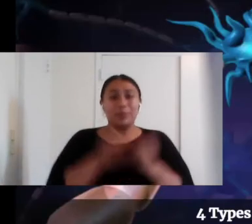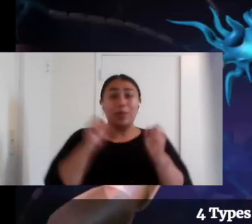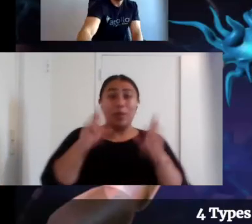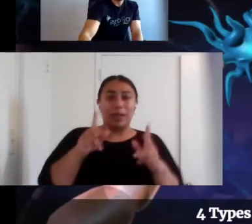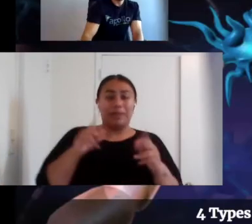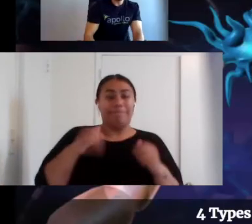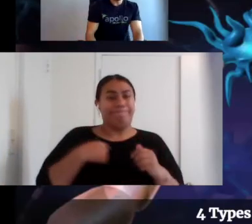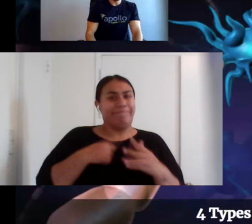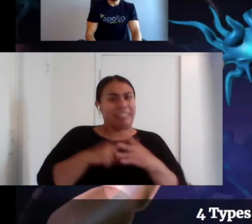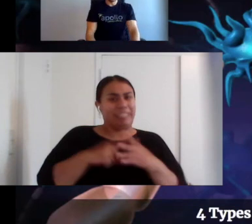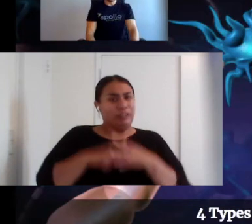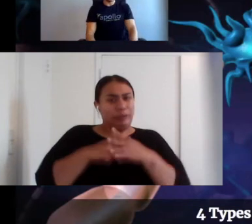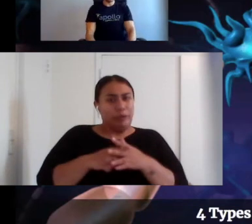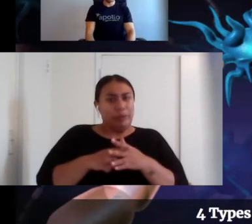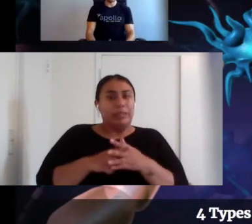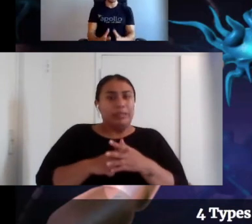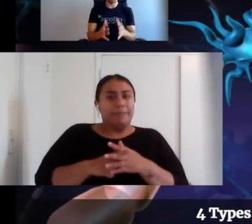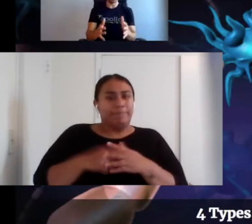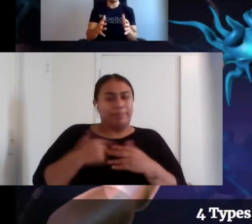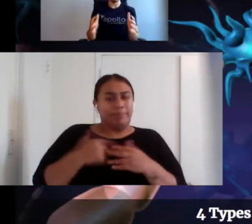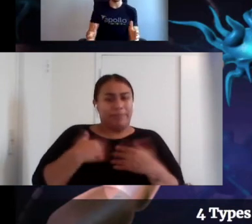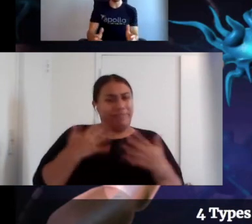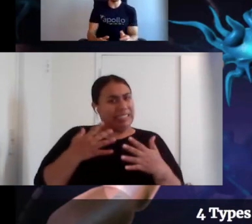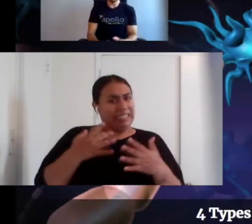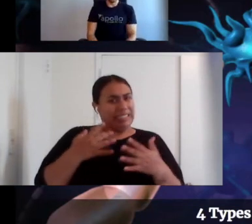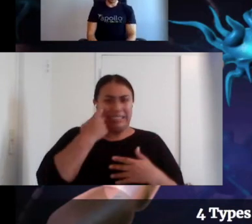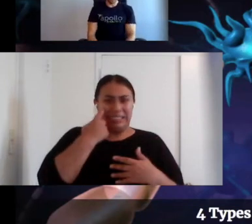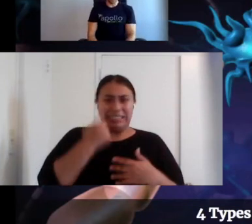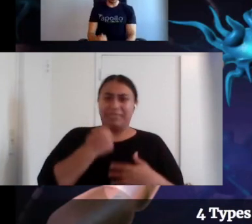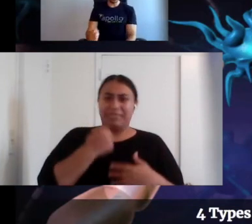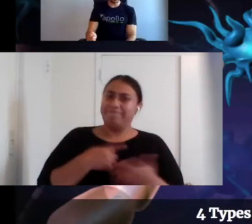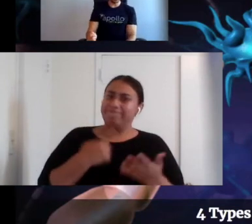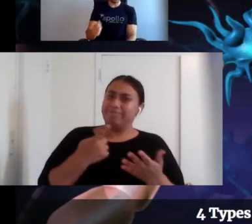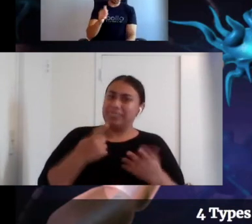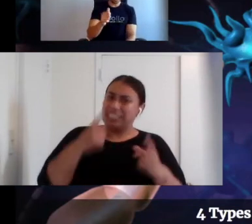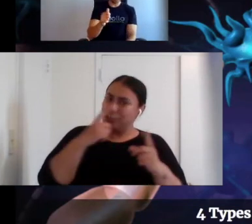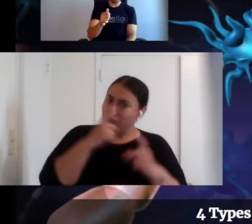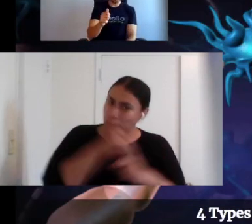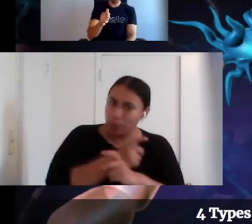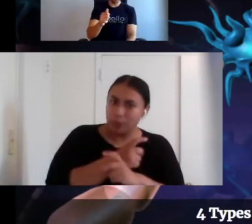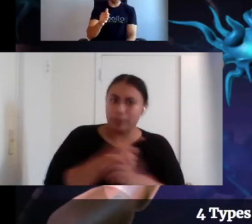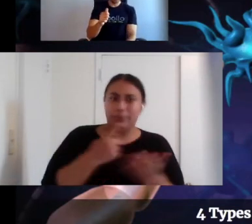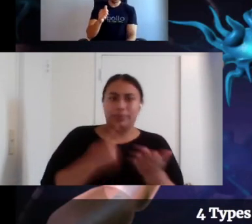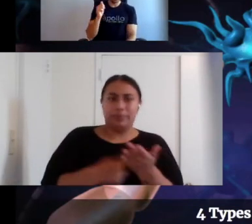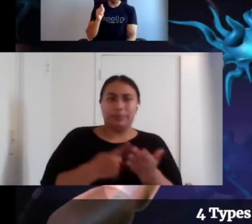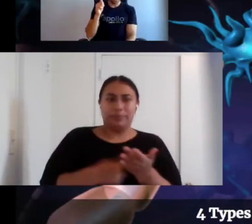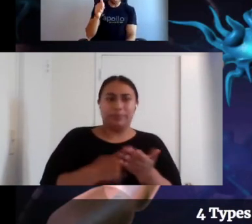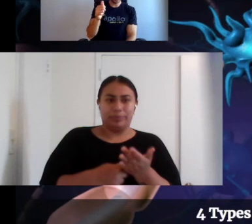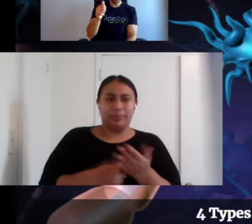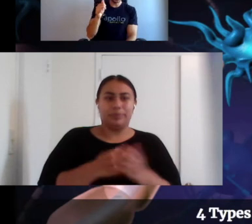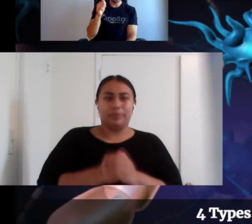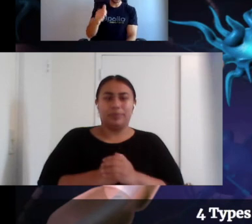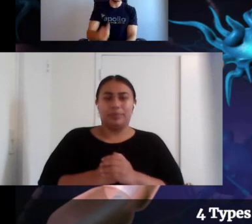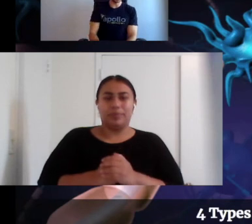condition. Multiple sclerosis is an autoimmune disease, which means that the immune system is triggered to